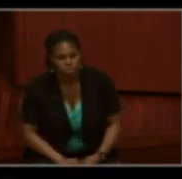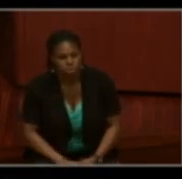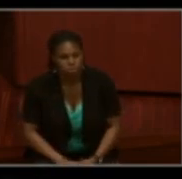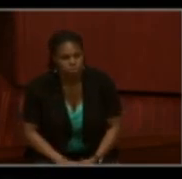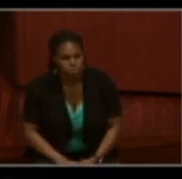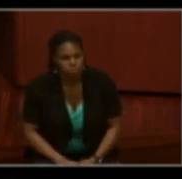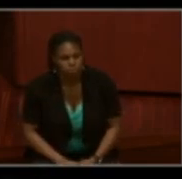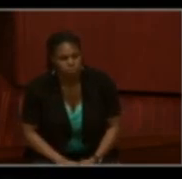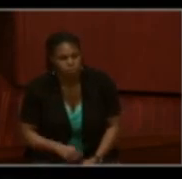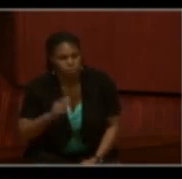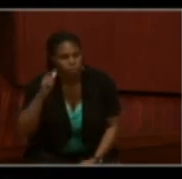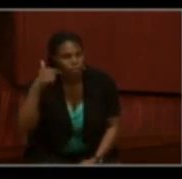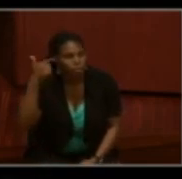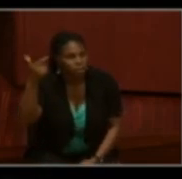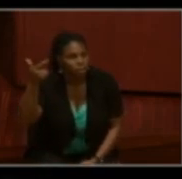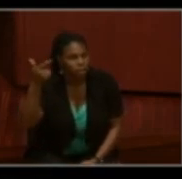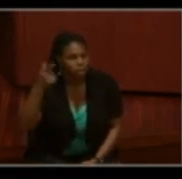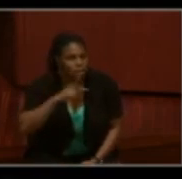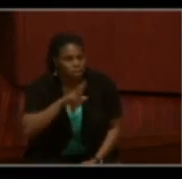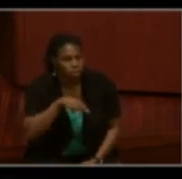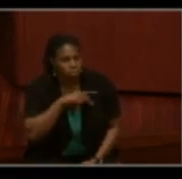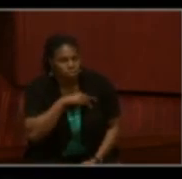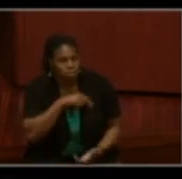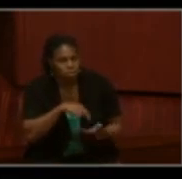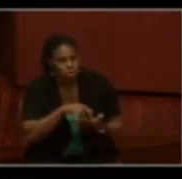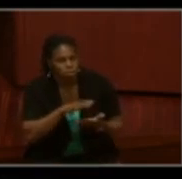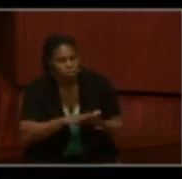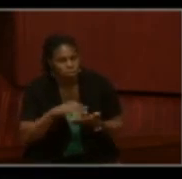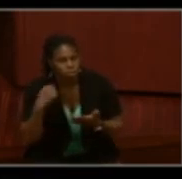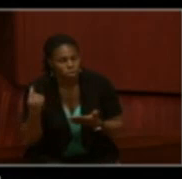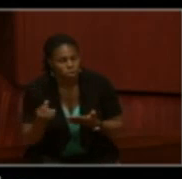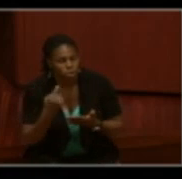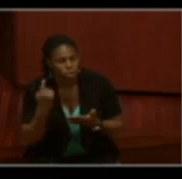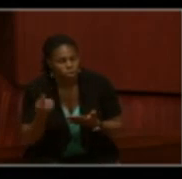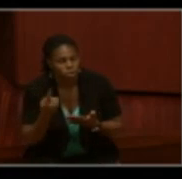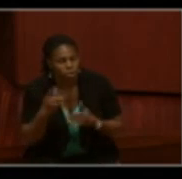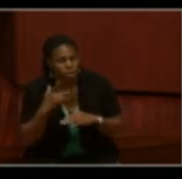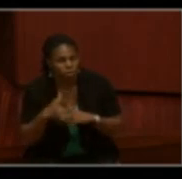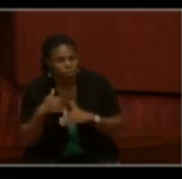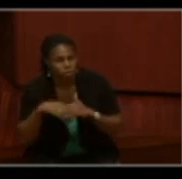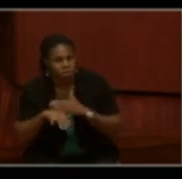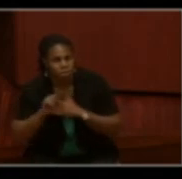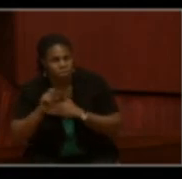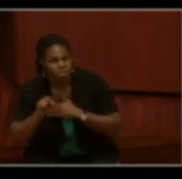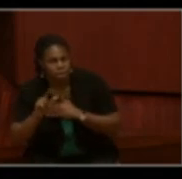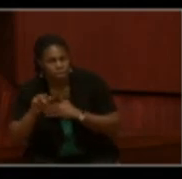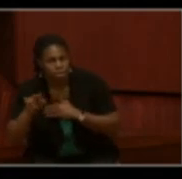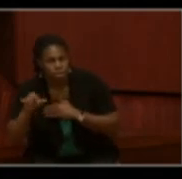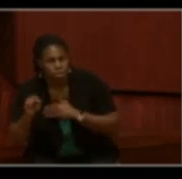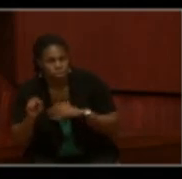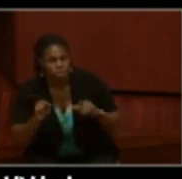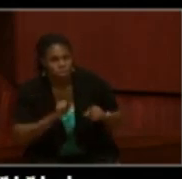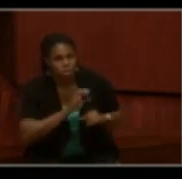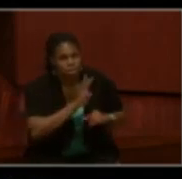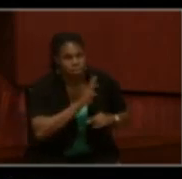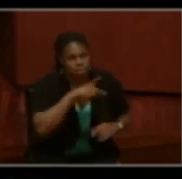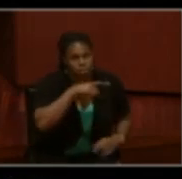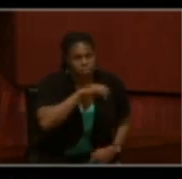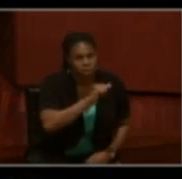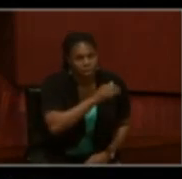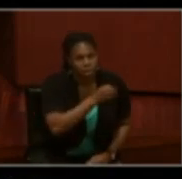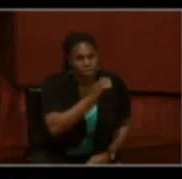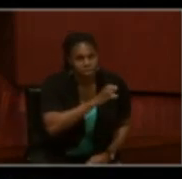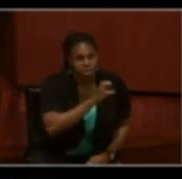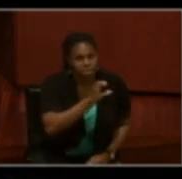The personnel records are only available in St. Louis. The WPA and CCC